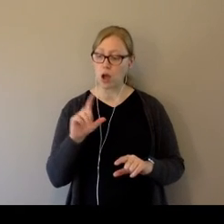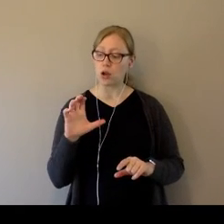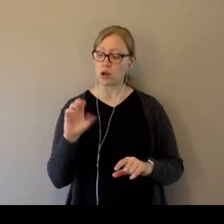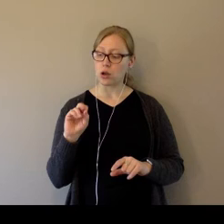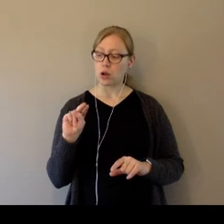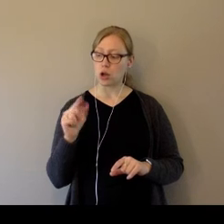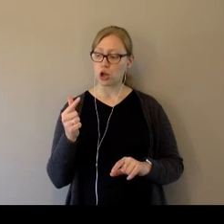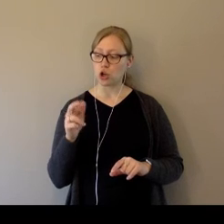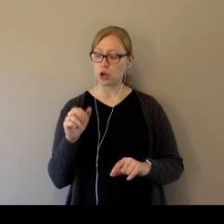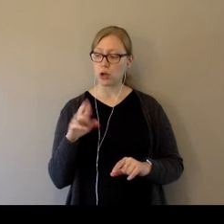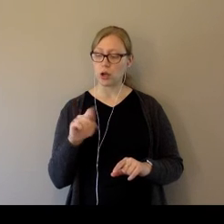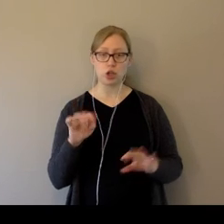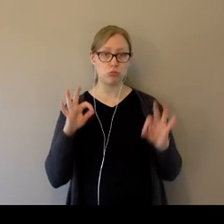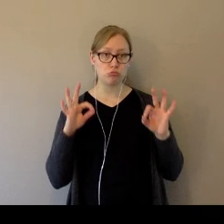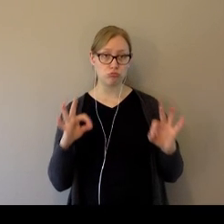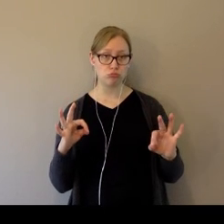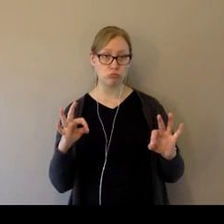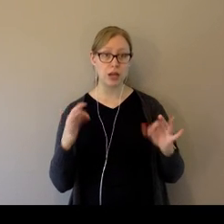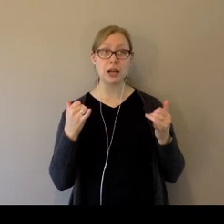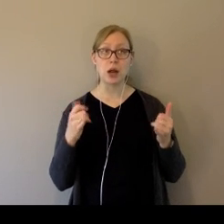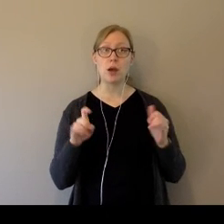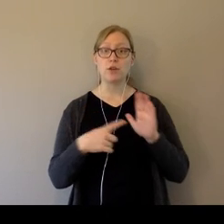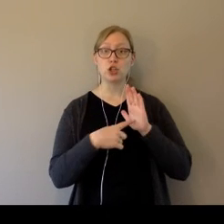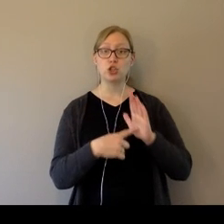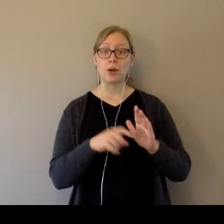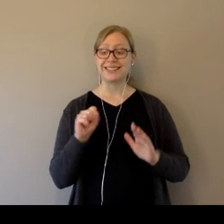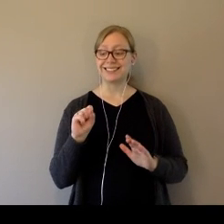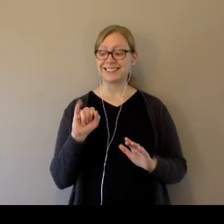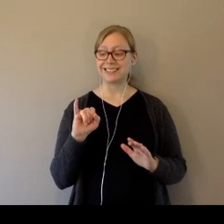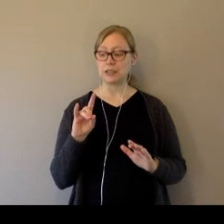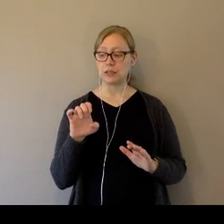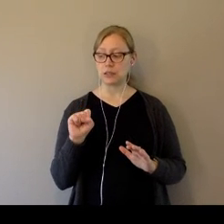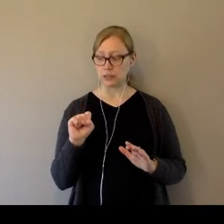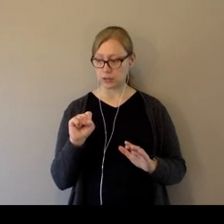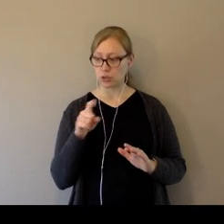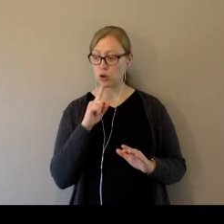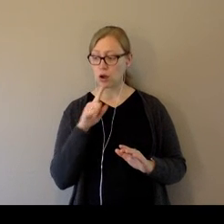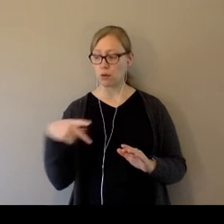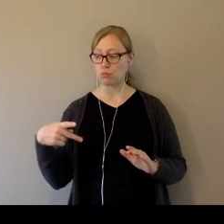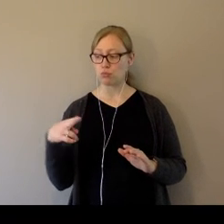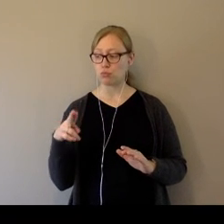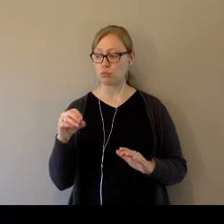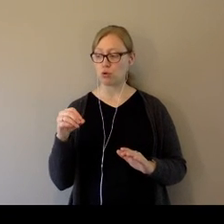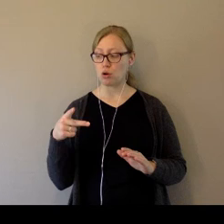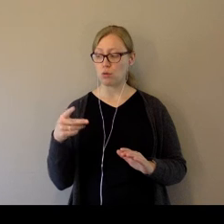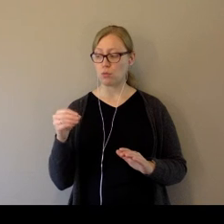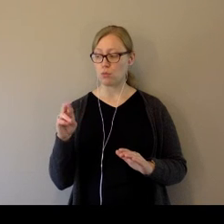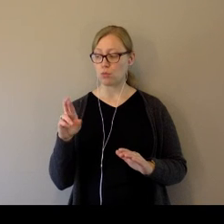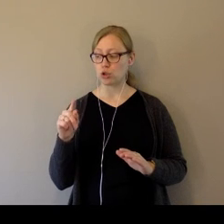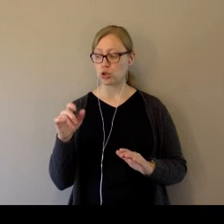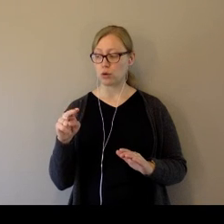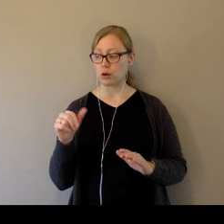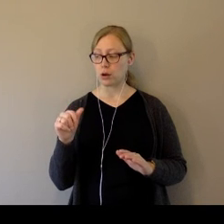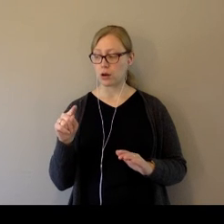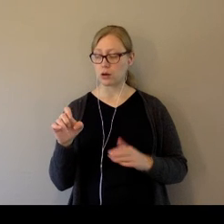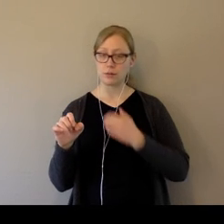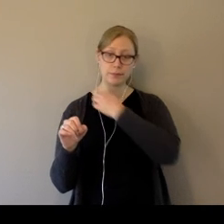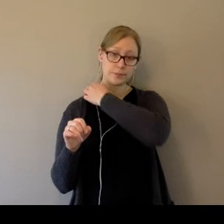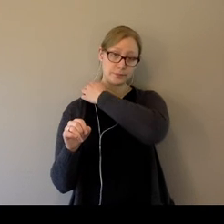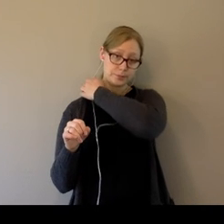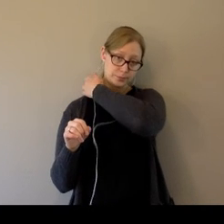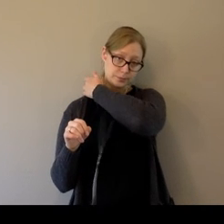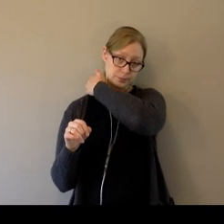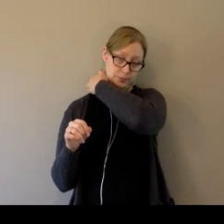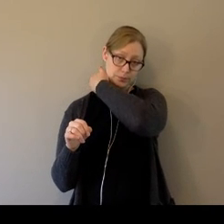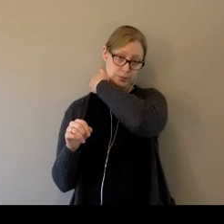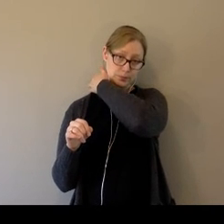are in proportion. So let's start by identifying a side we're going to match up. So if we go from